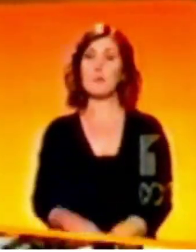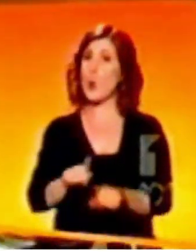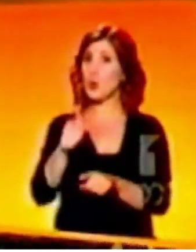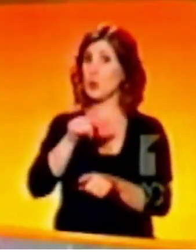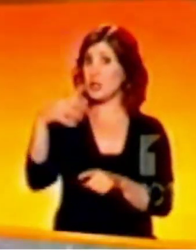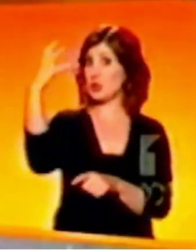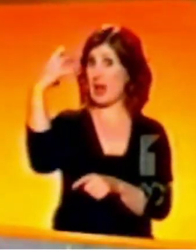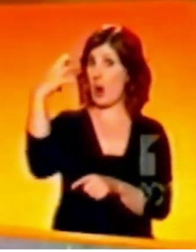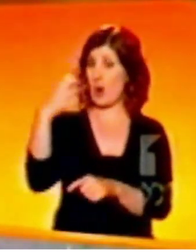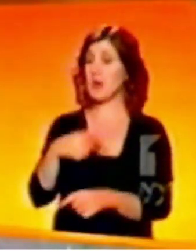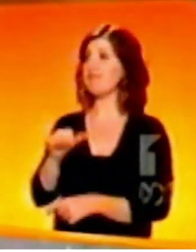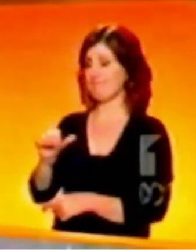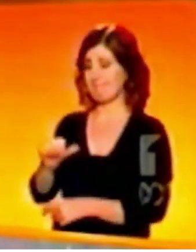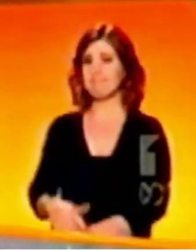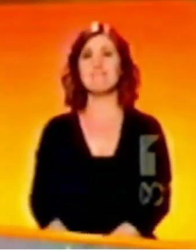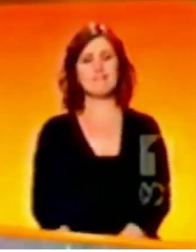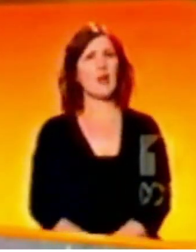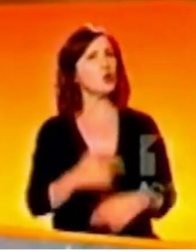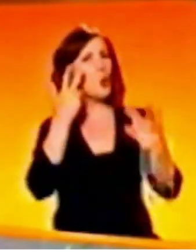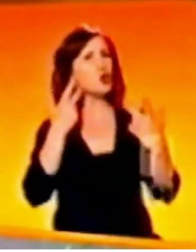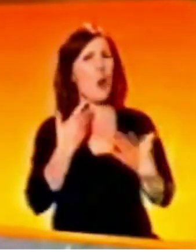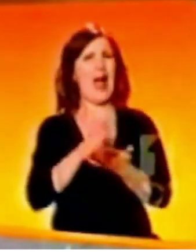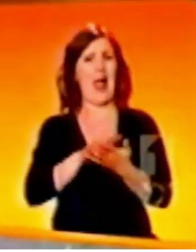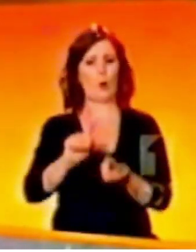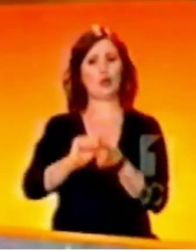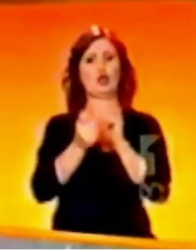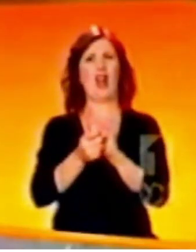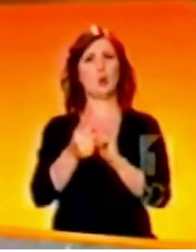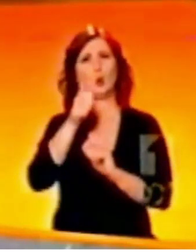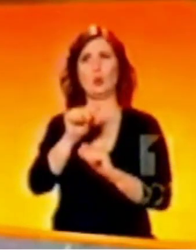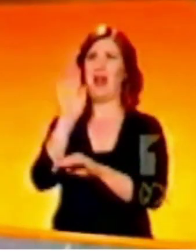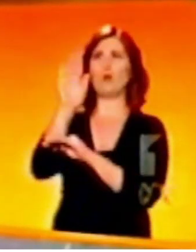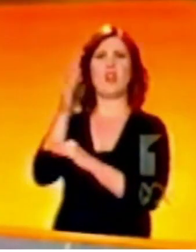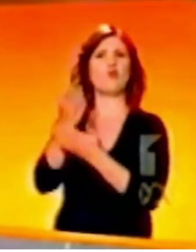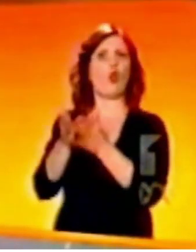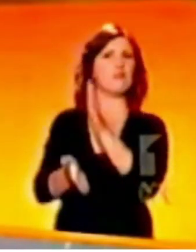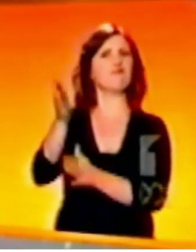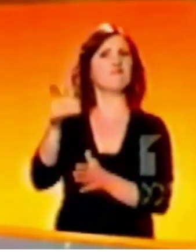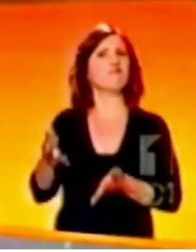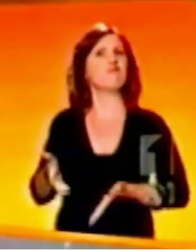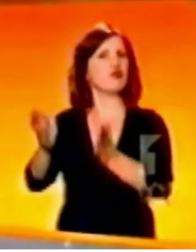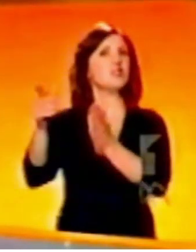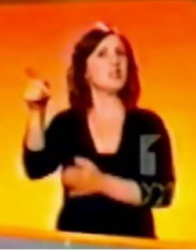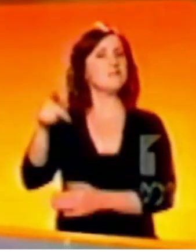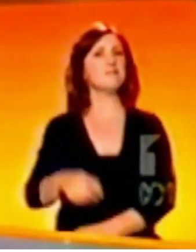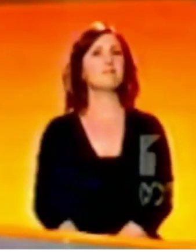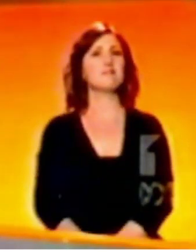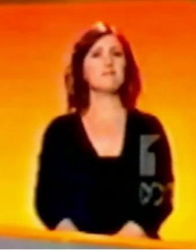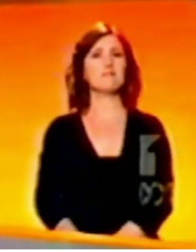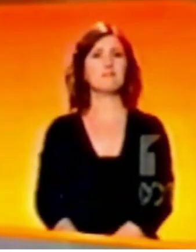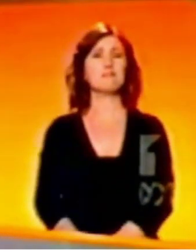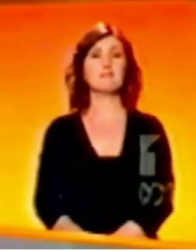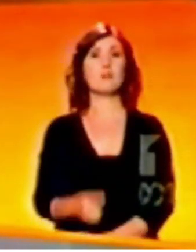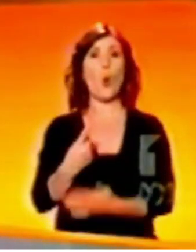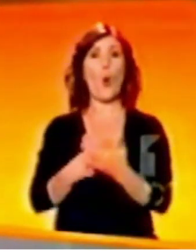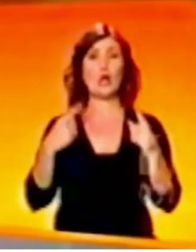in the shower. Yep. But then show us how you convert it to a street wheelchair. By simply change